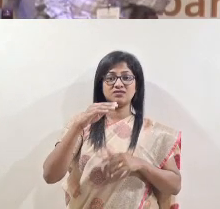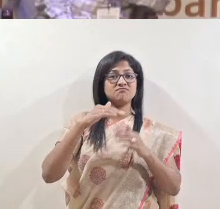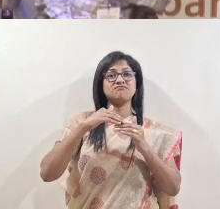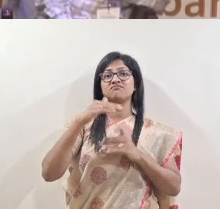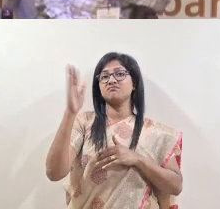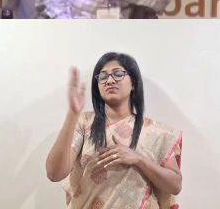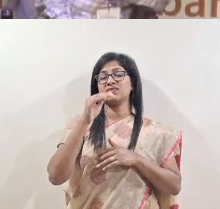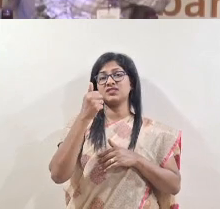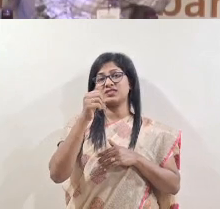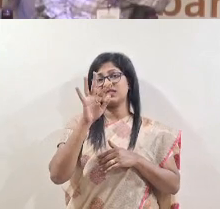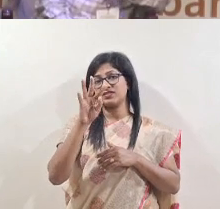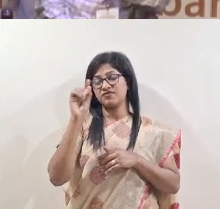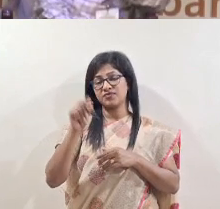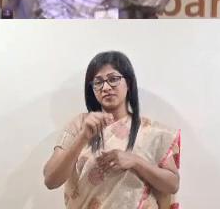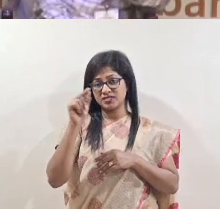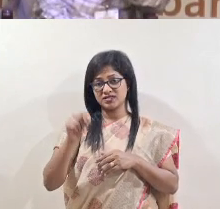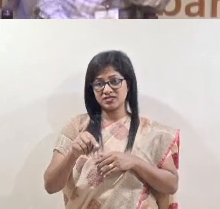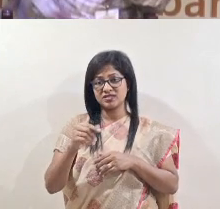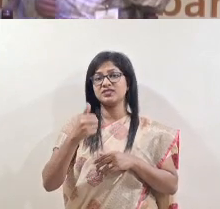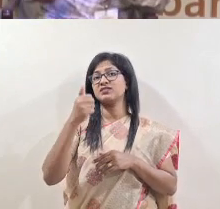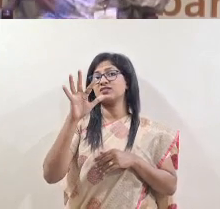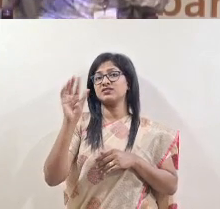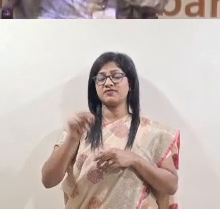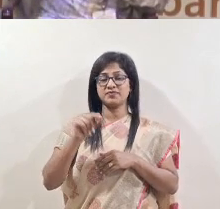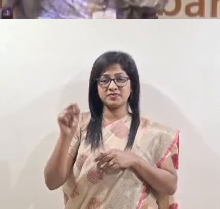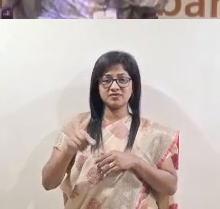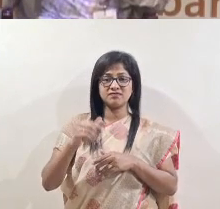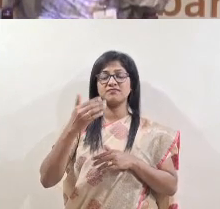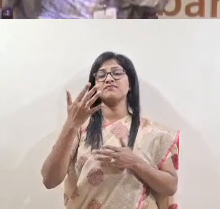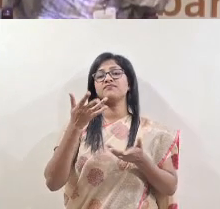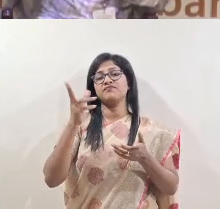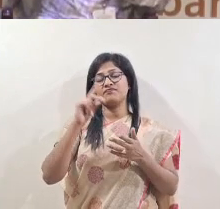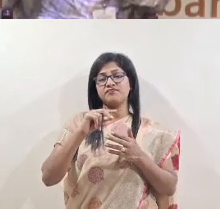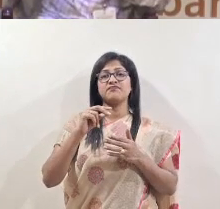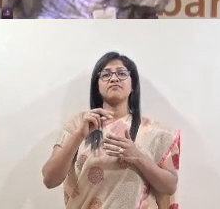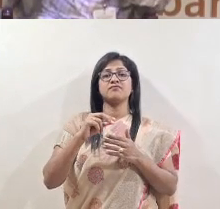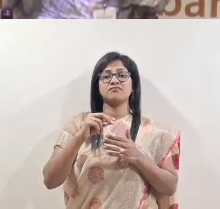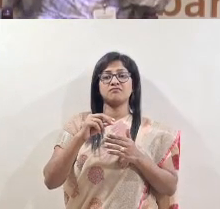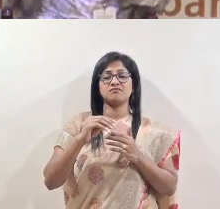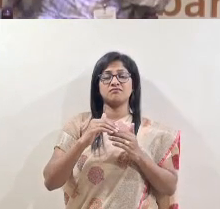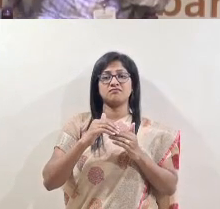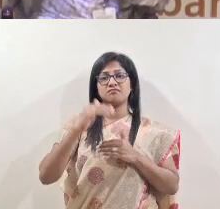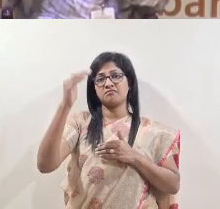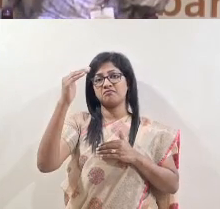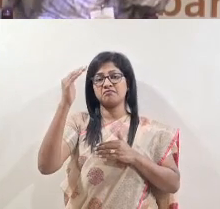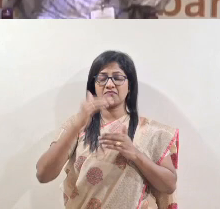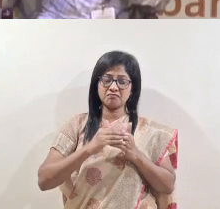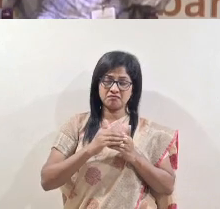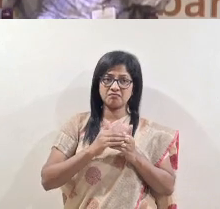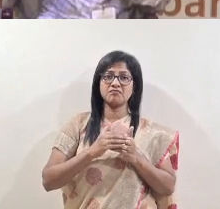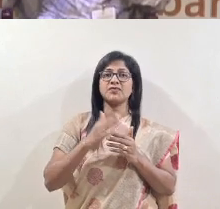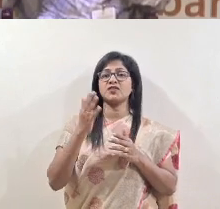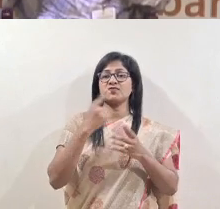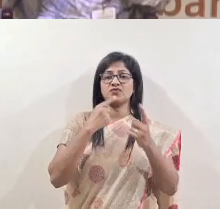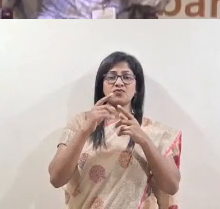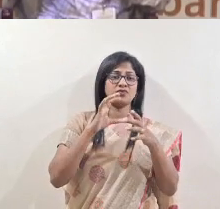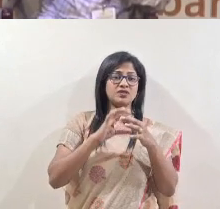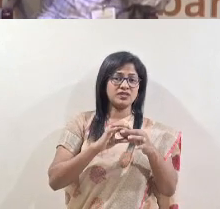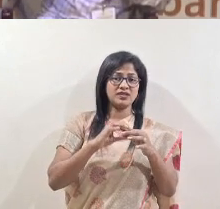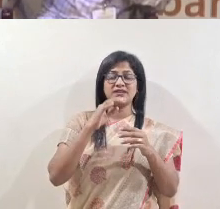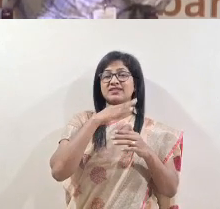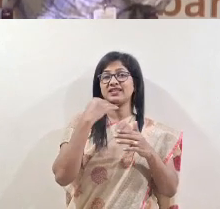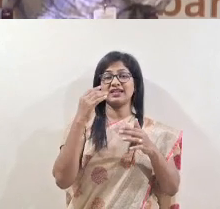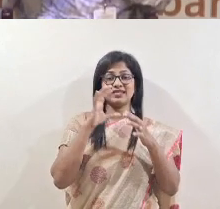more than 64%, so around 65%, and then it may again go, since the when we talk about the